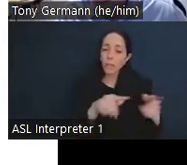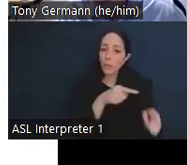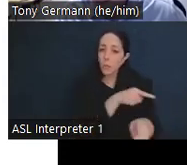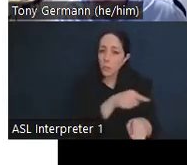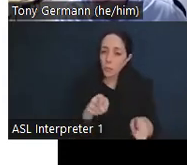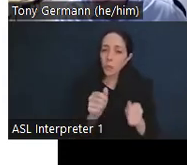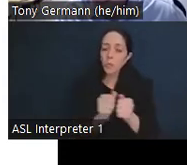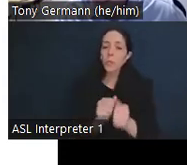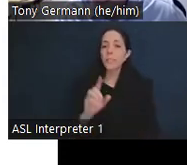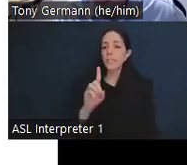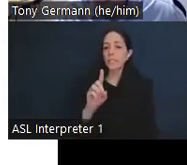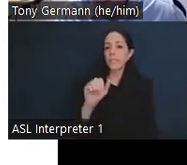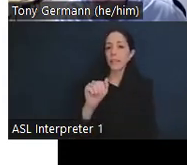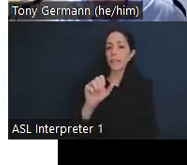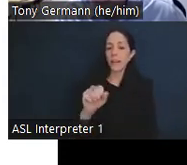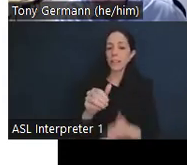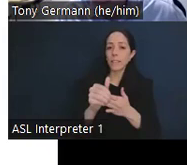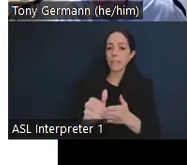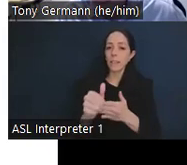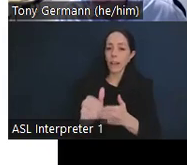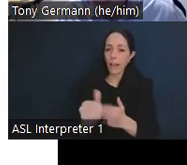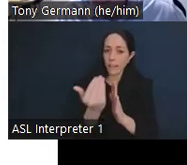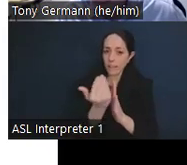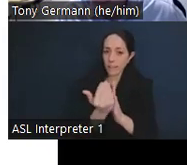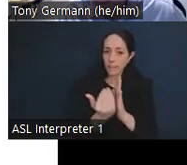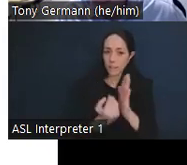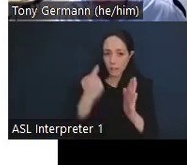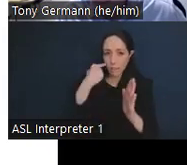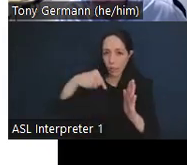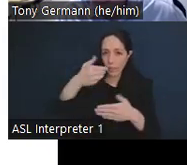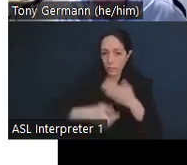DAS guidance on this process